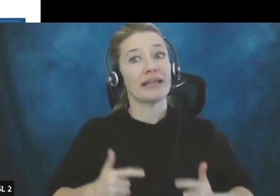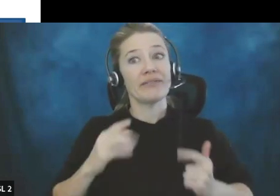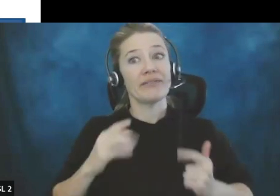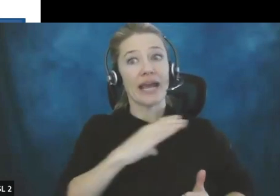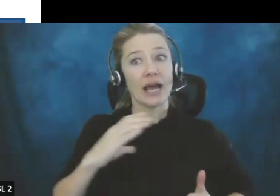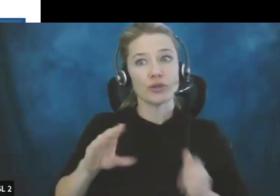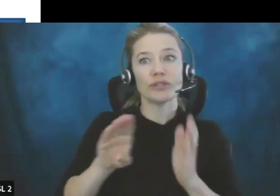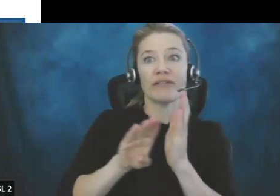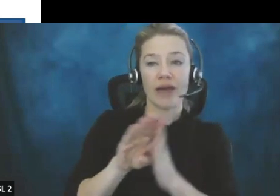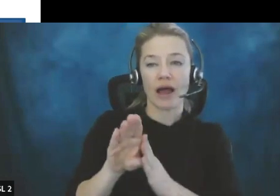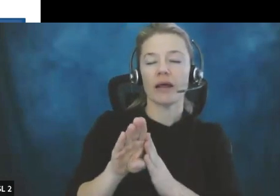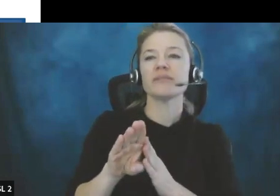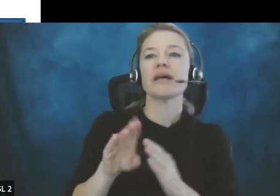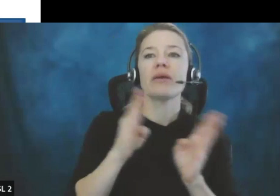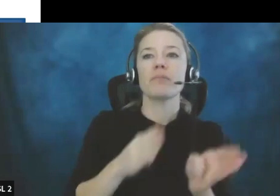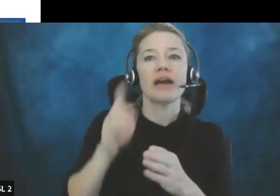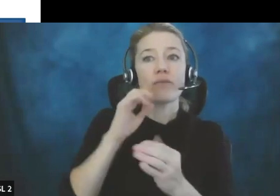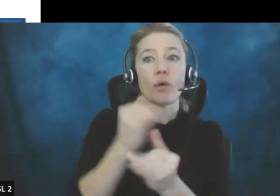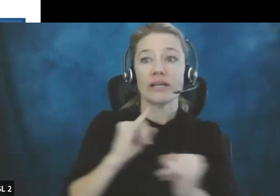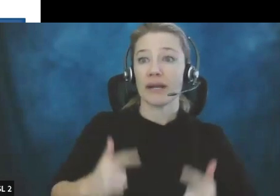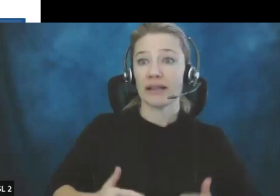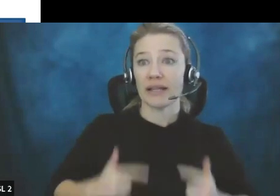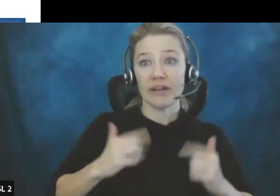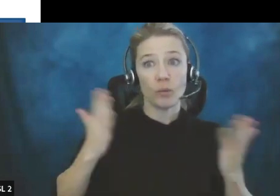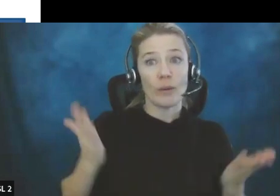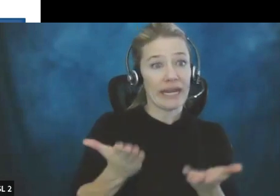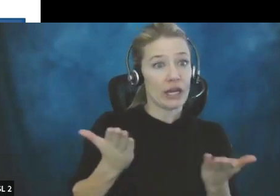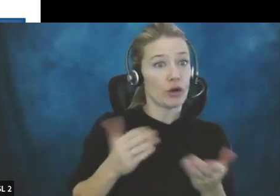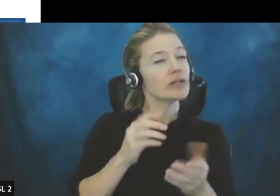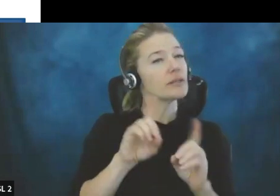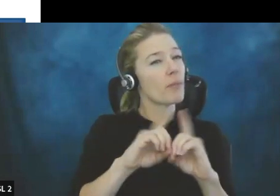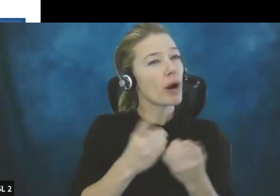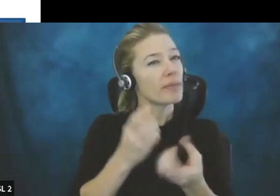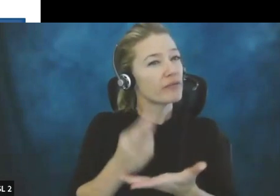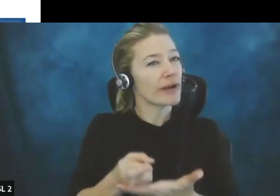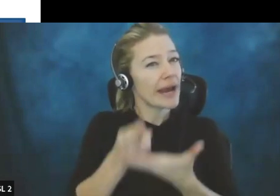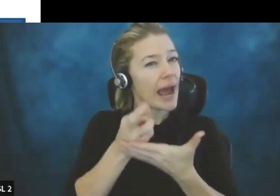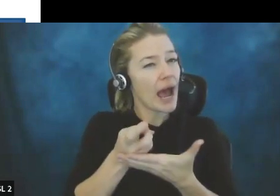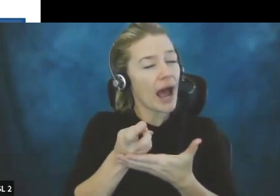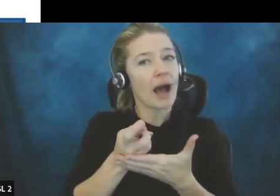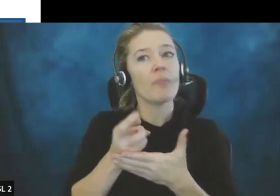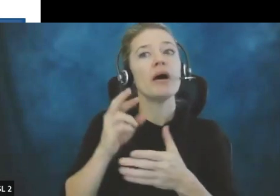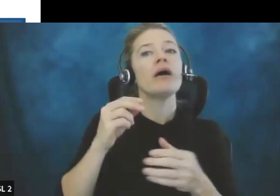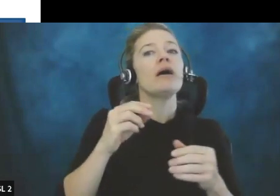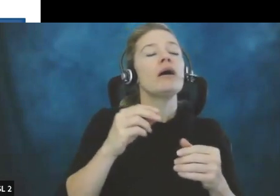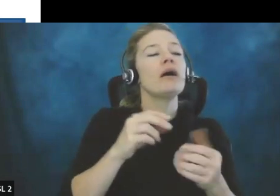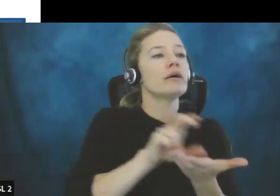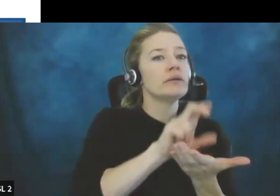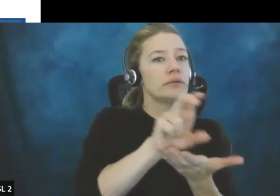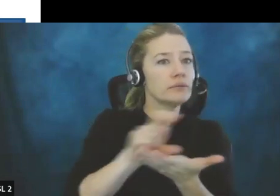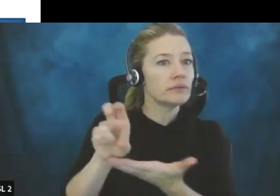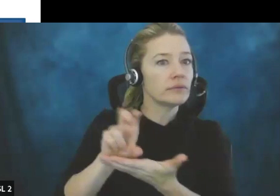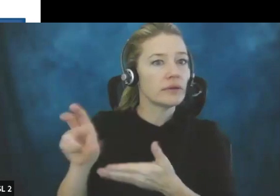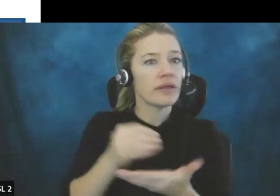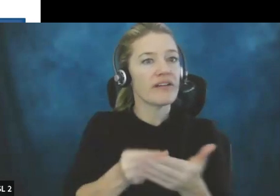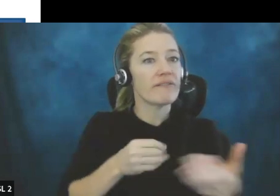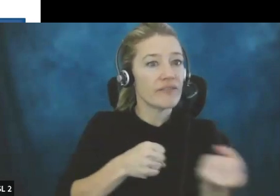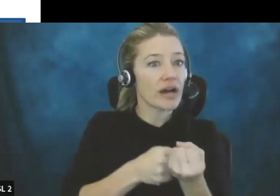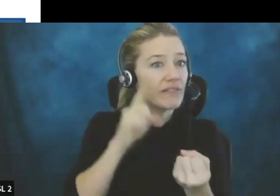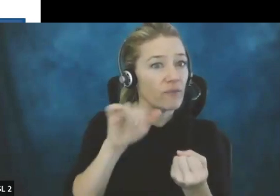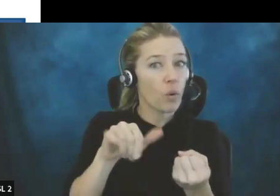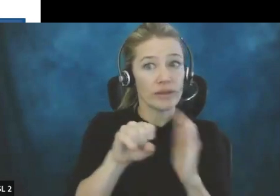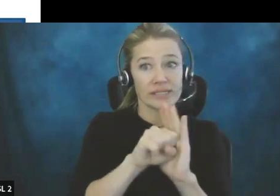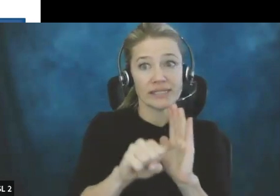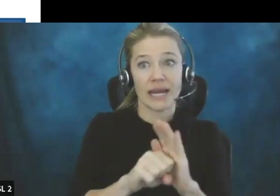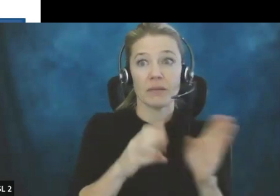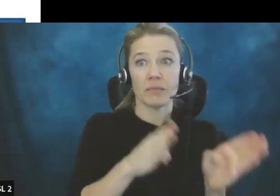Independent Living Council develops the state plan for independent living, and we at the Department of Rehabilitation administer the funding in